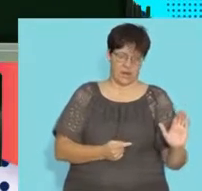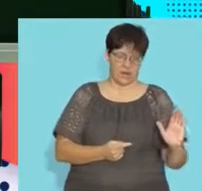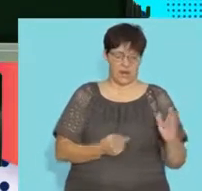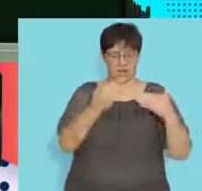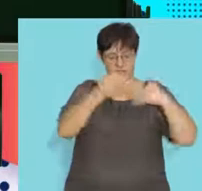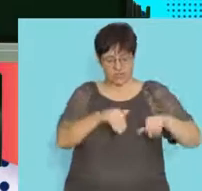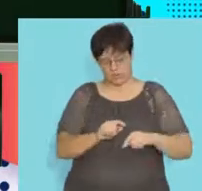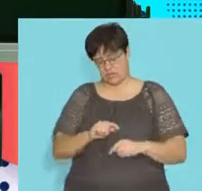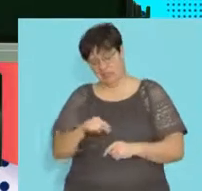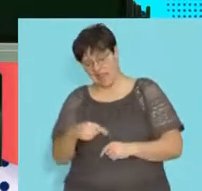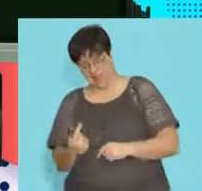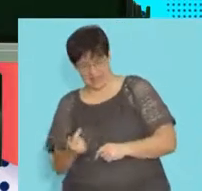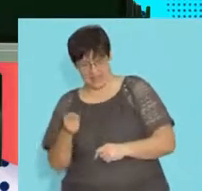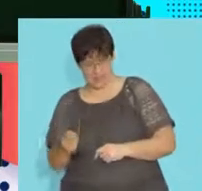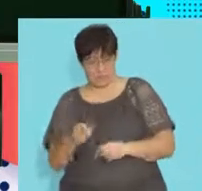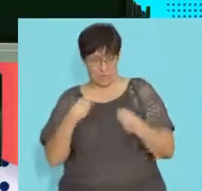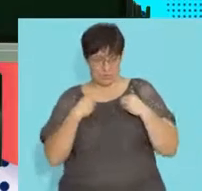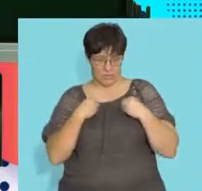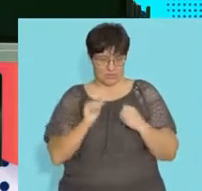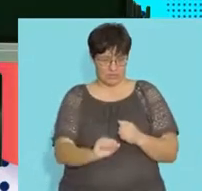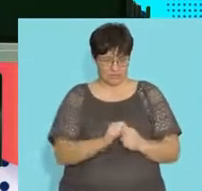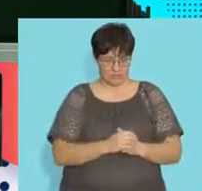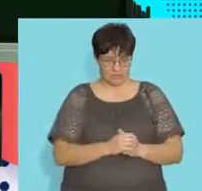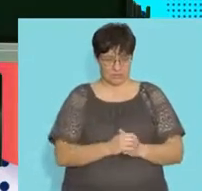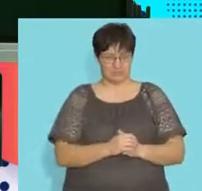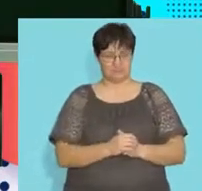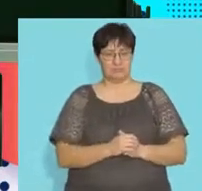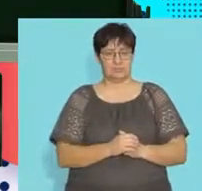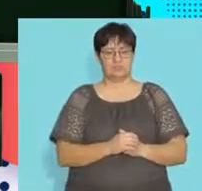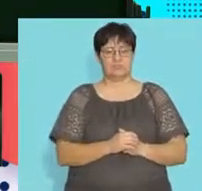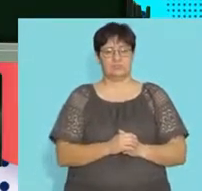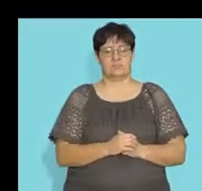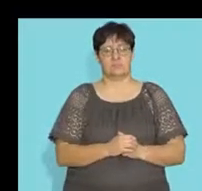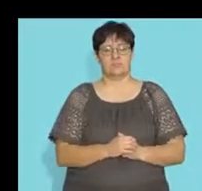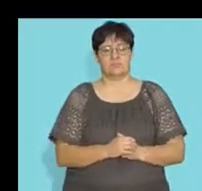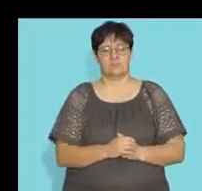one neutralizes the property of the other.